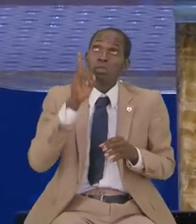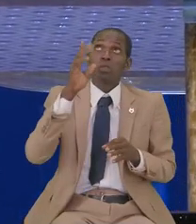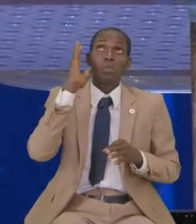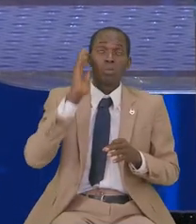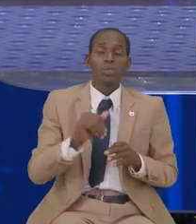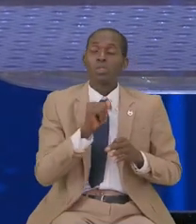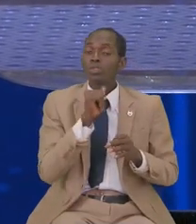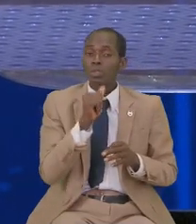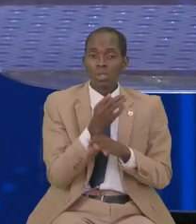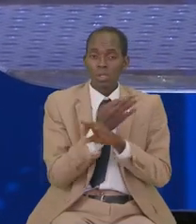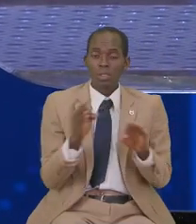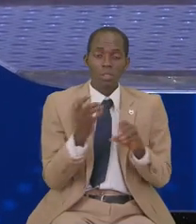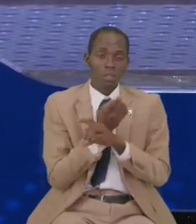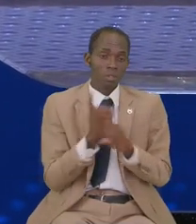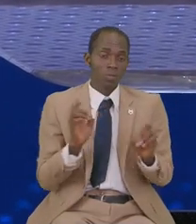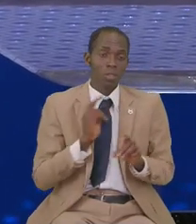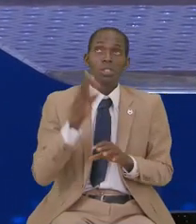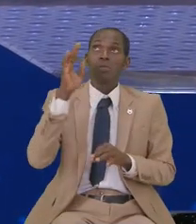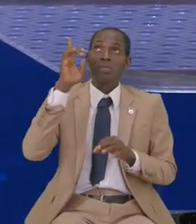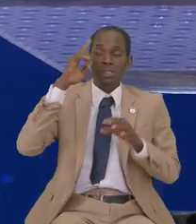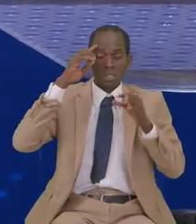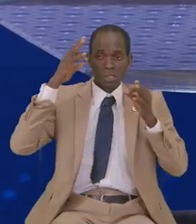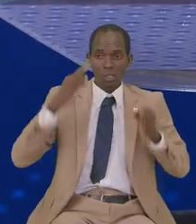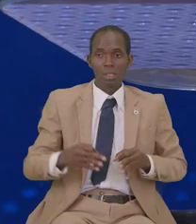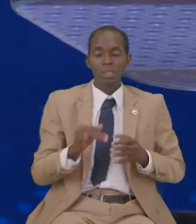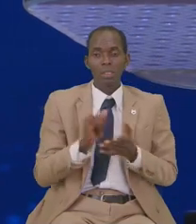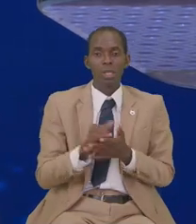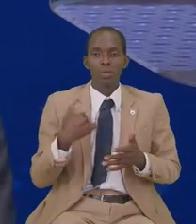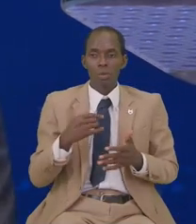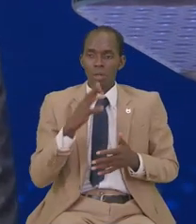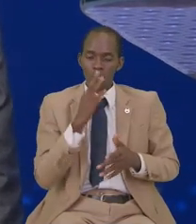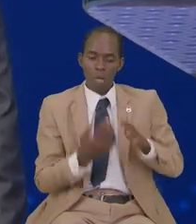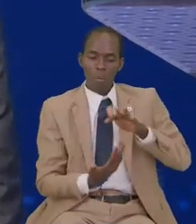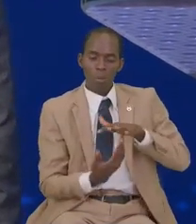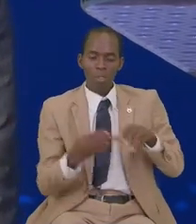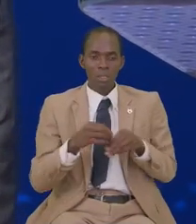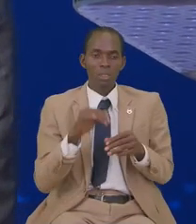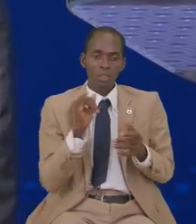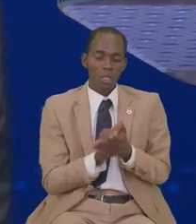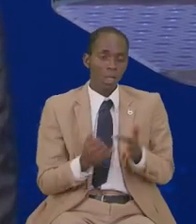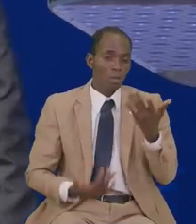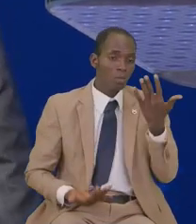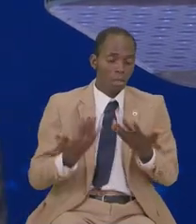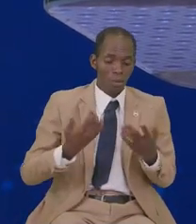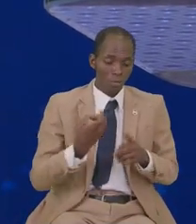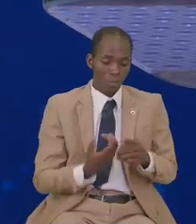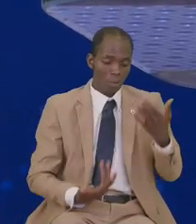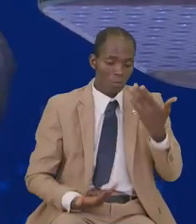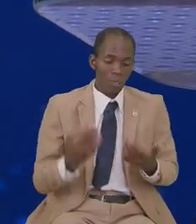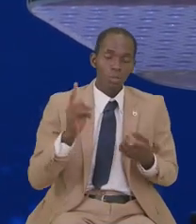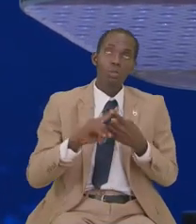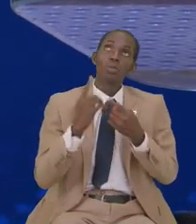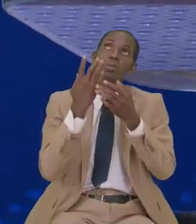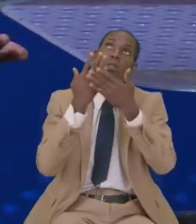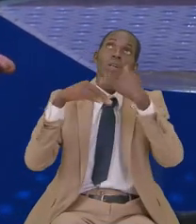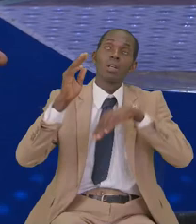he prefers that we burn in that furnace and then go from the furnace and go to paradise and go